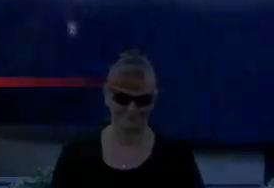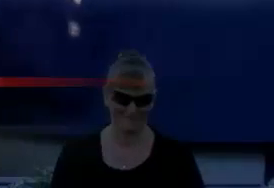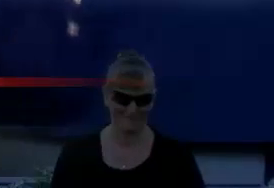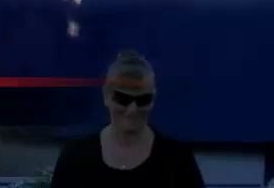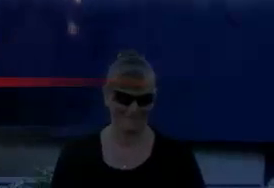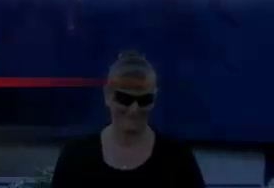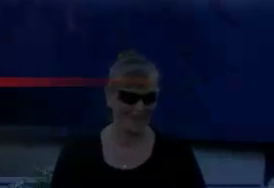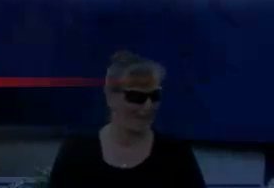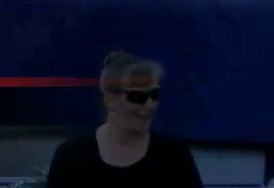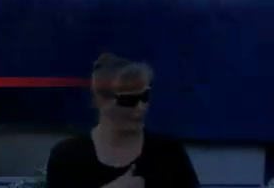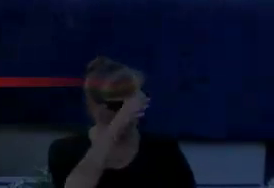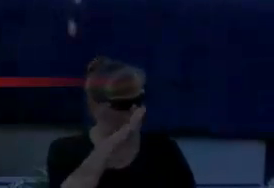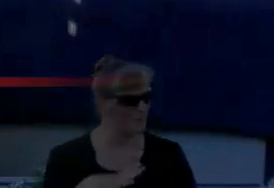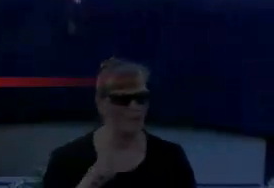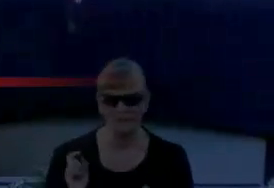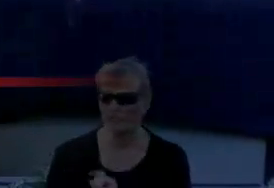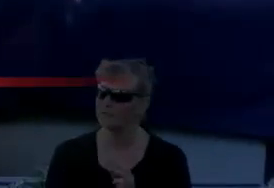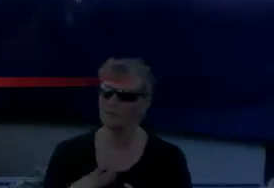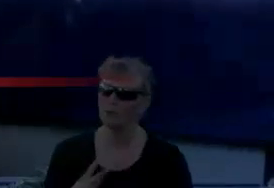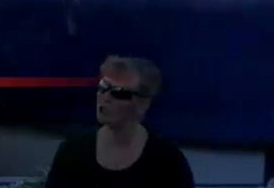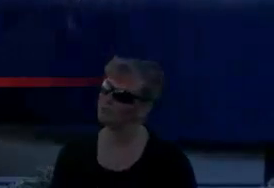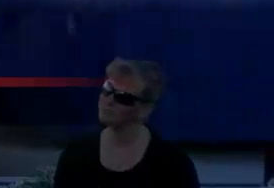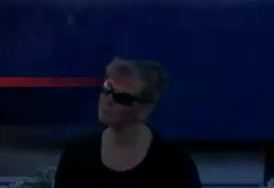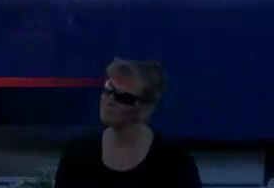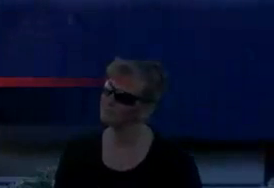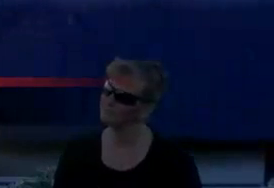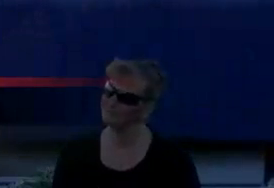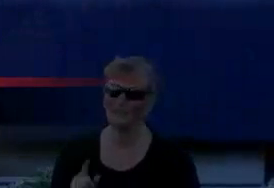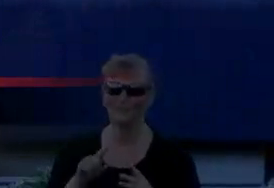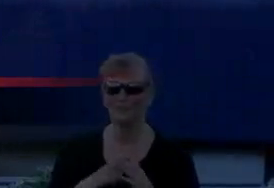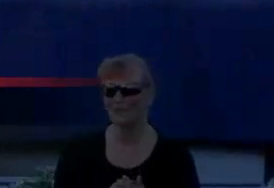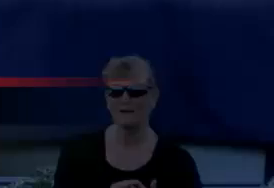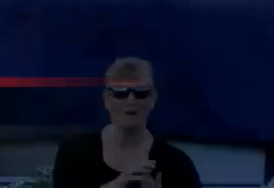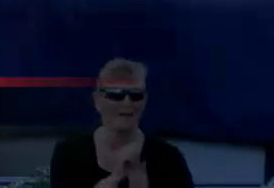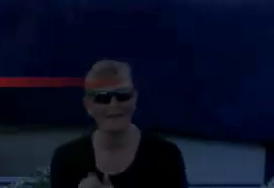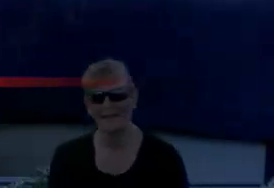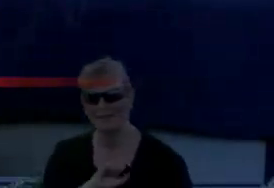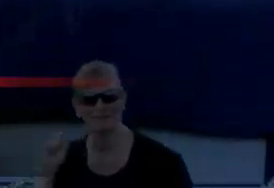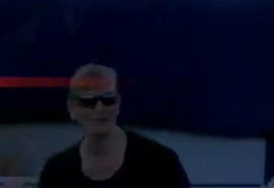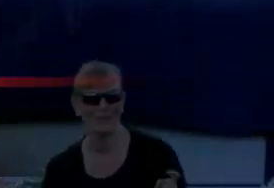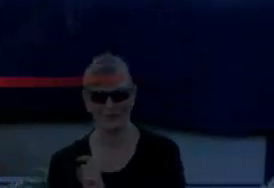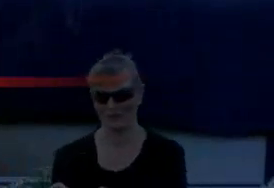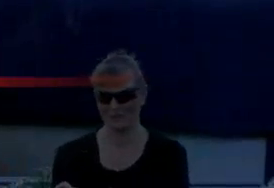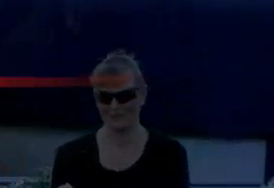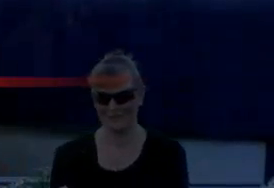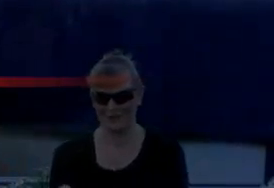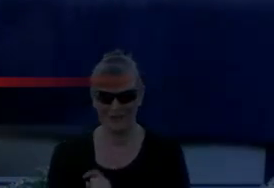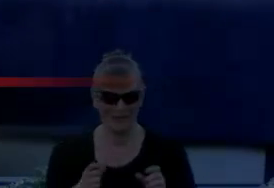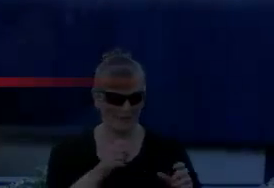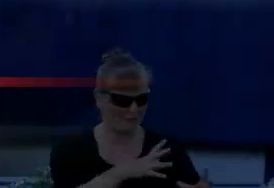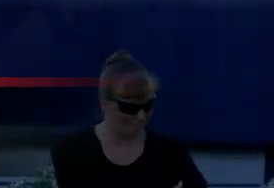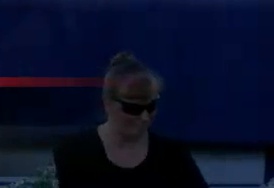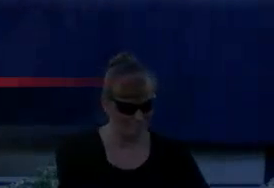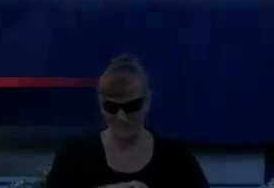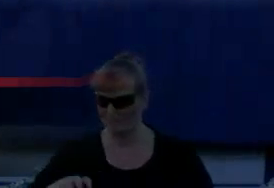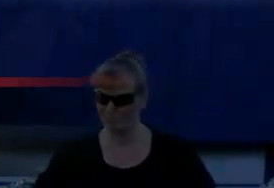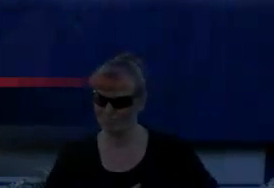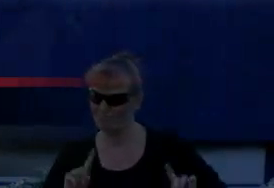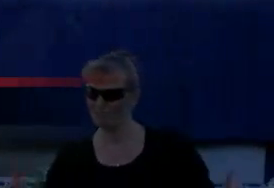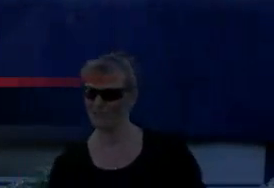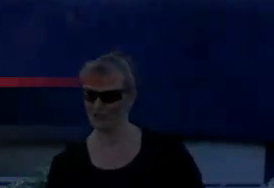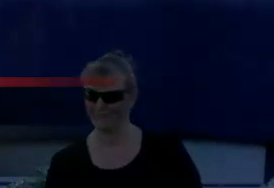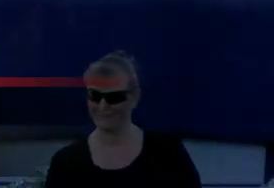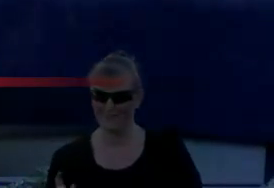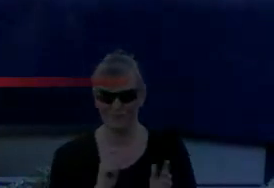How can a man change the world? Does it begin by leading a revolution, standing out against the social norms? Does it begin